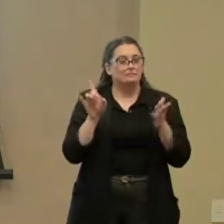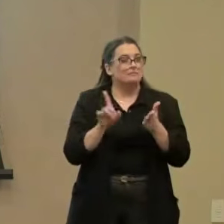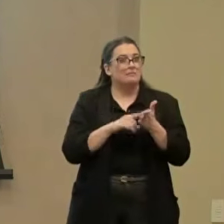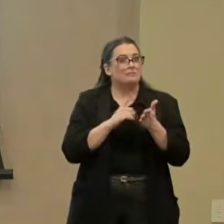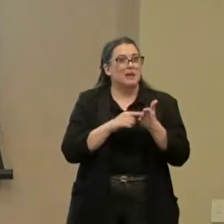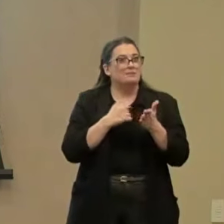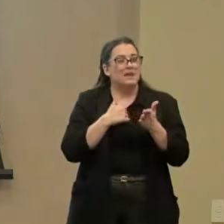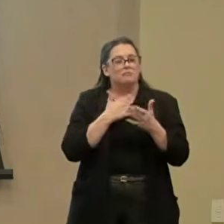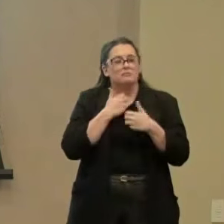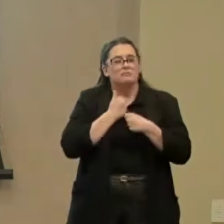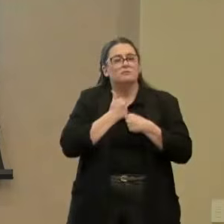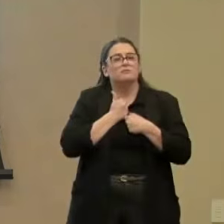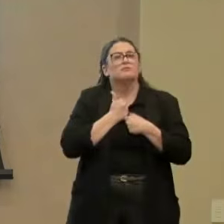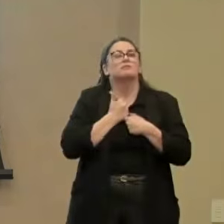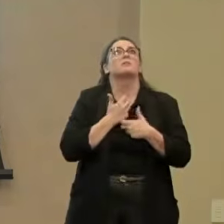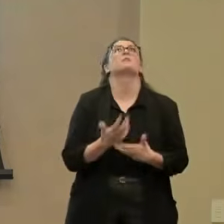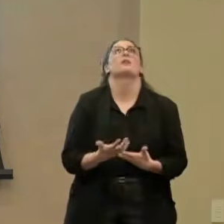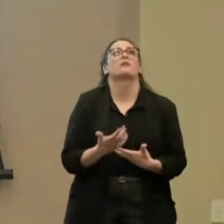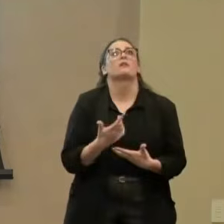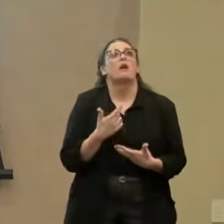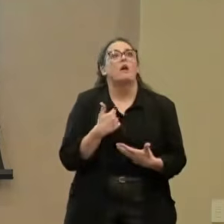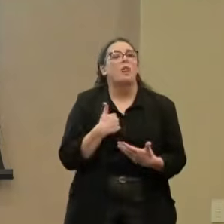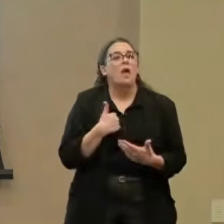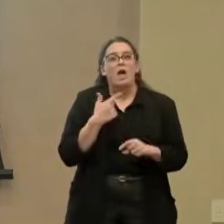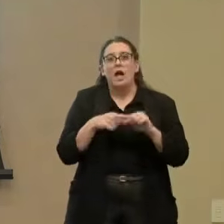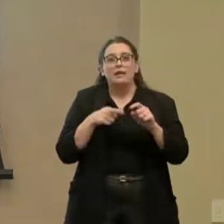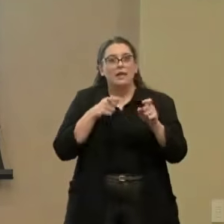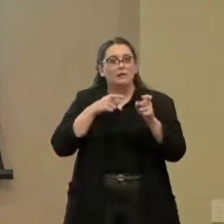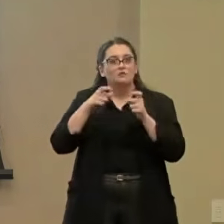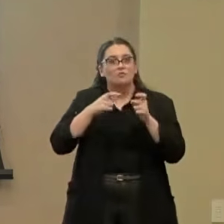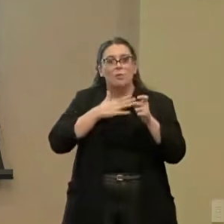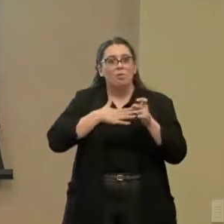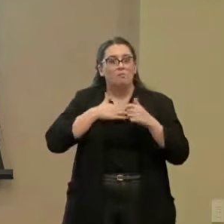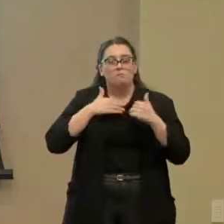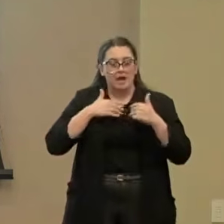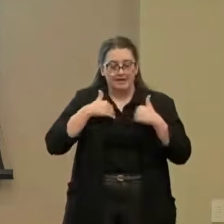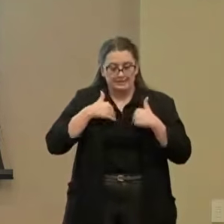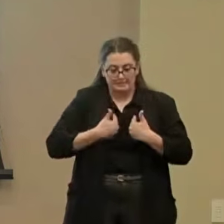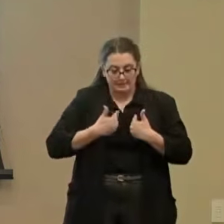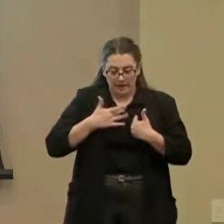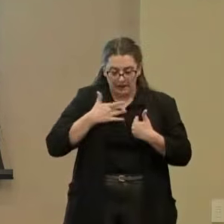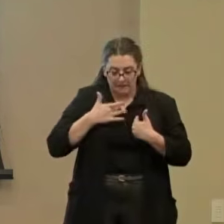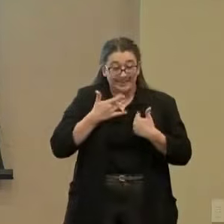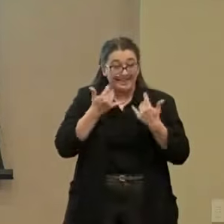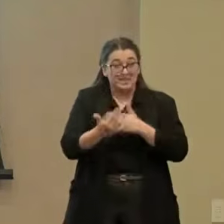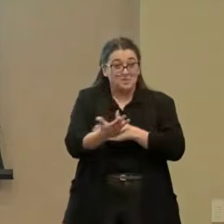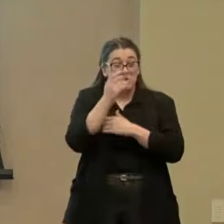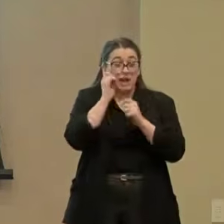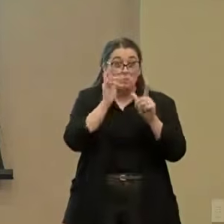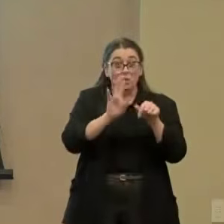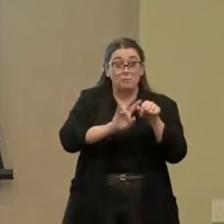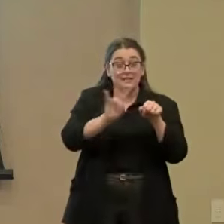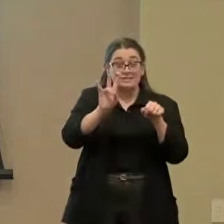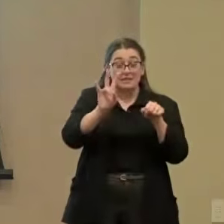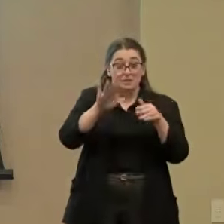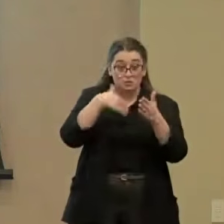Sometimes I'm so tired, I faint, and I don't have control over my tiredness. Like today, I woke up at 7 to be here at